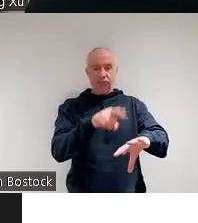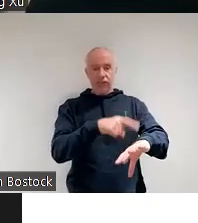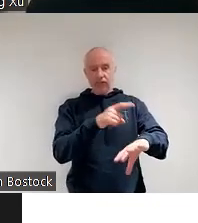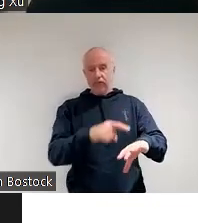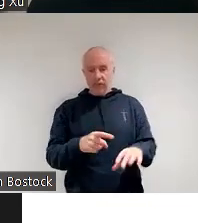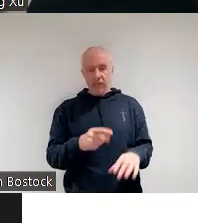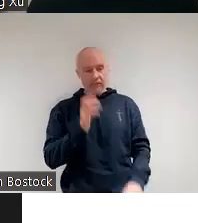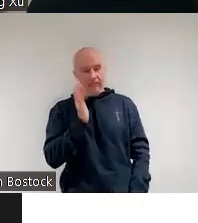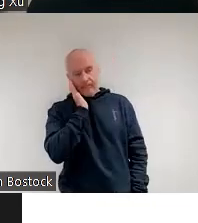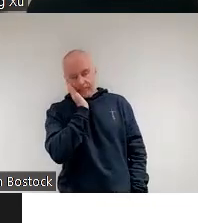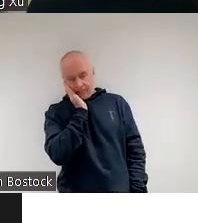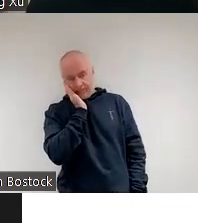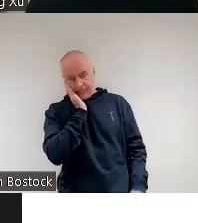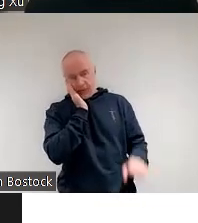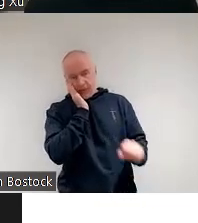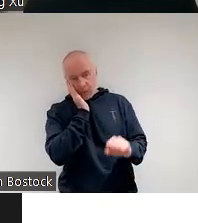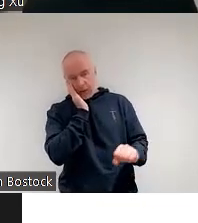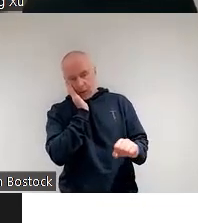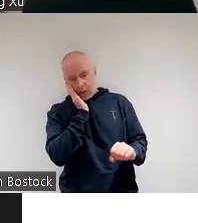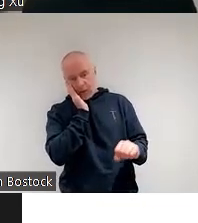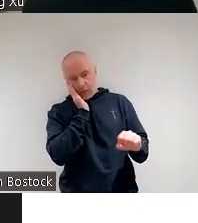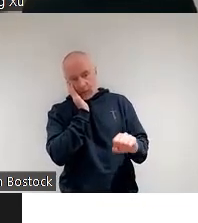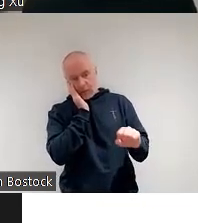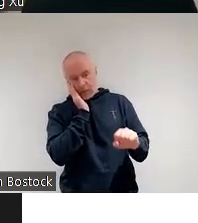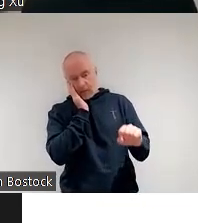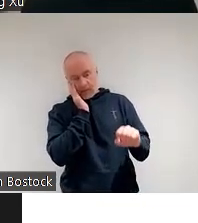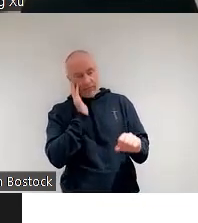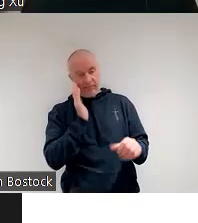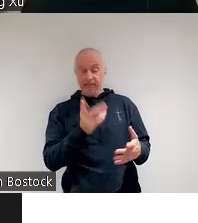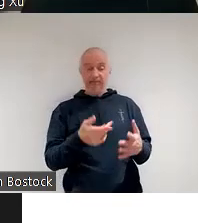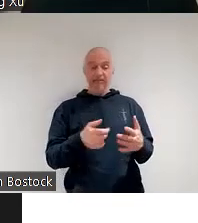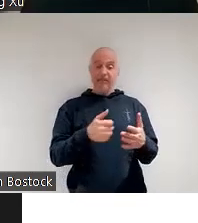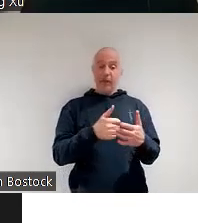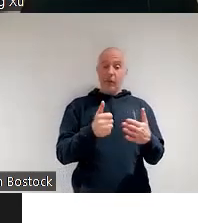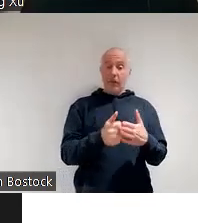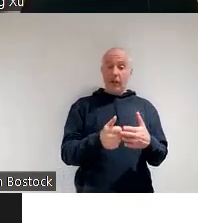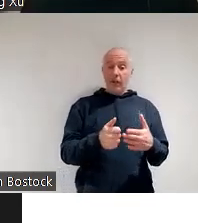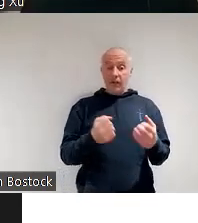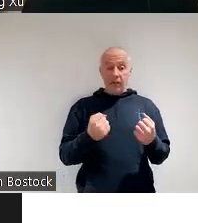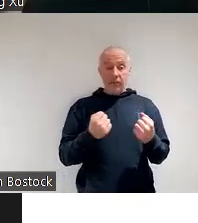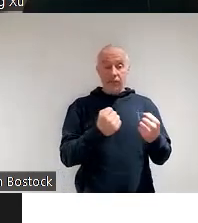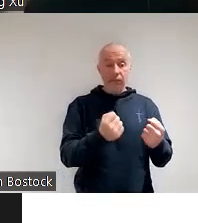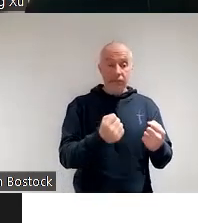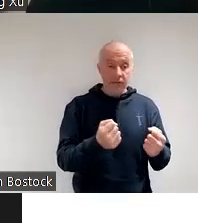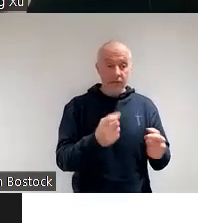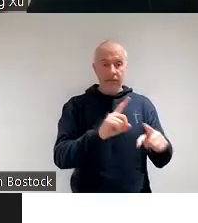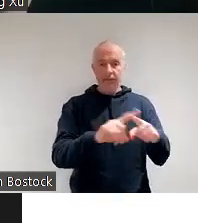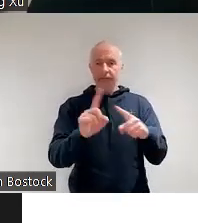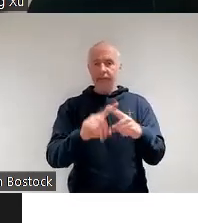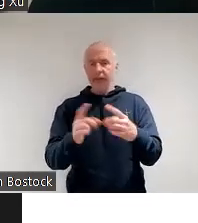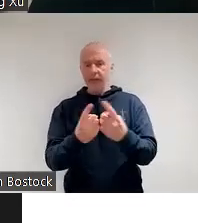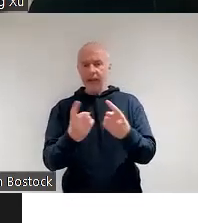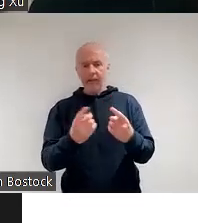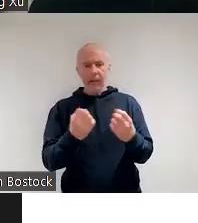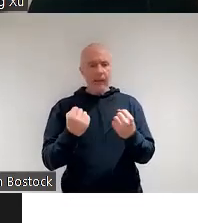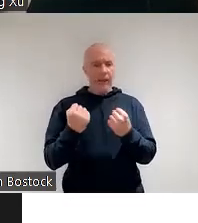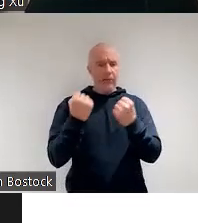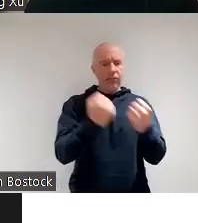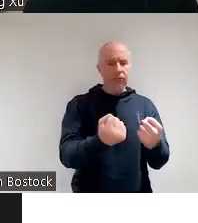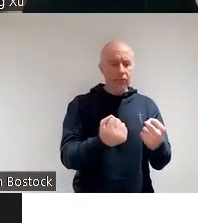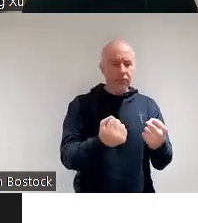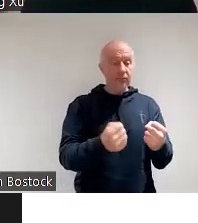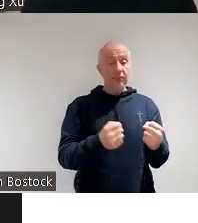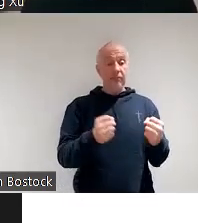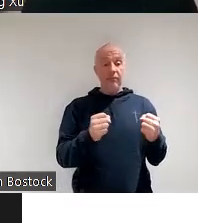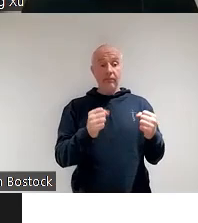until your vehicle is fully topped up. You normally will take all the chances when you're going to do different things to charge up your vehicles. When you're sleeping at